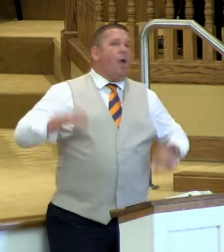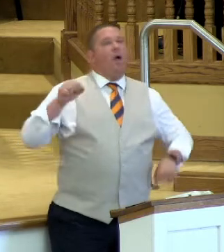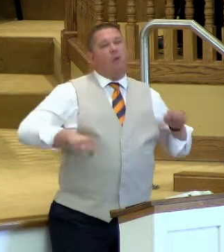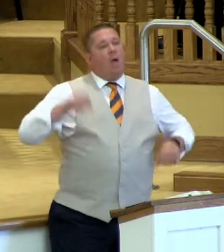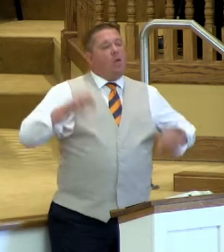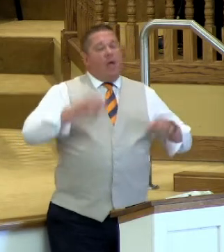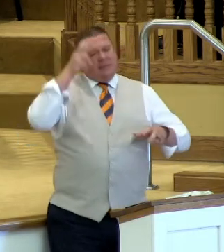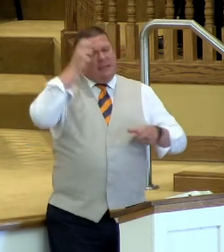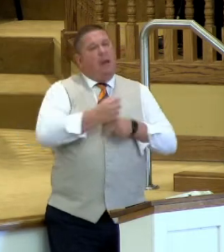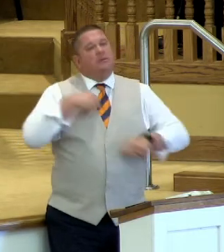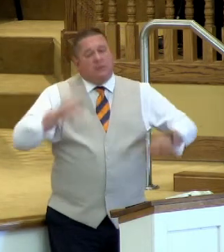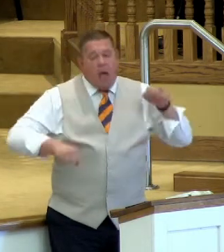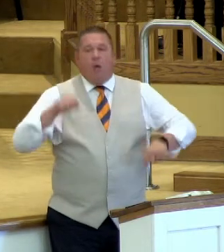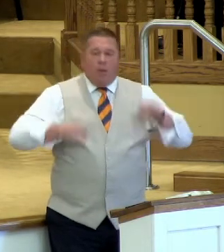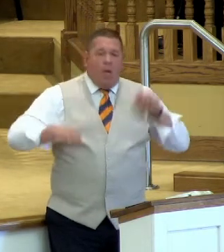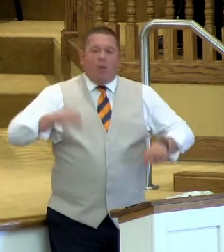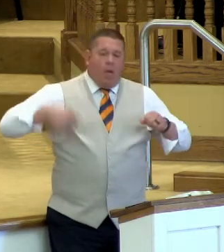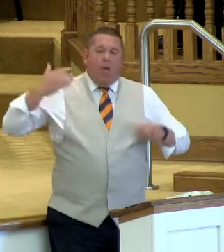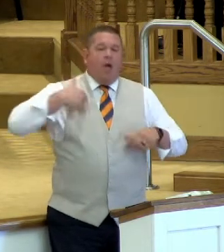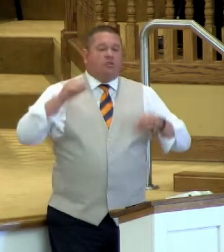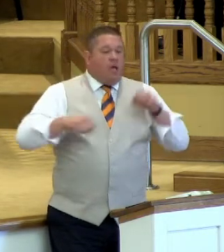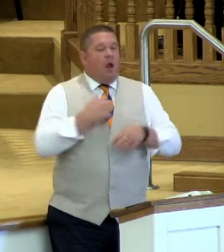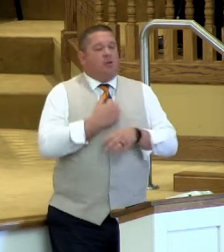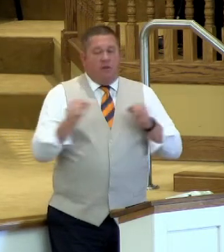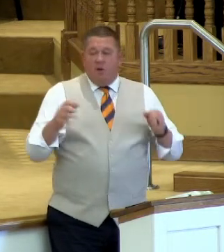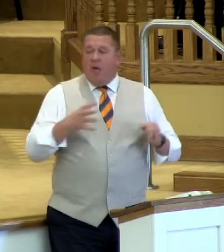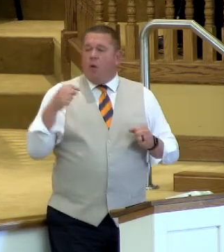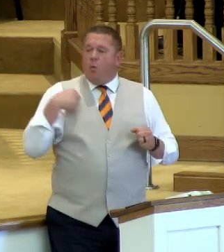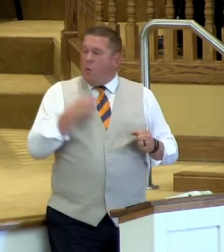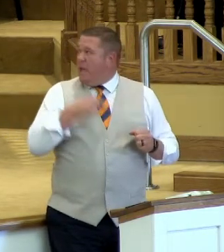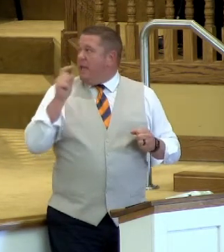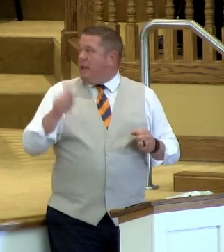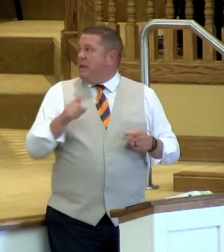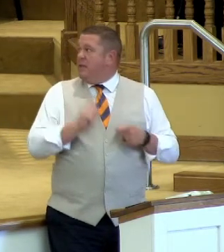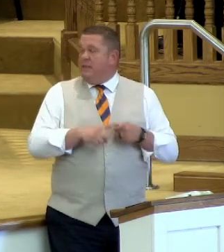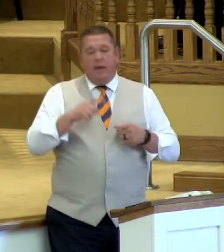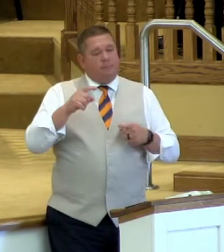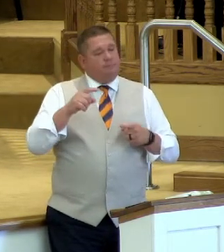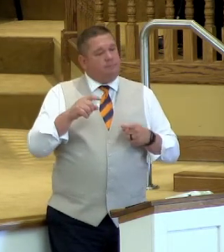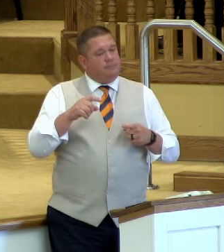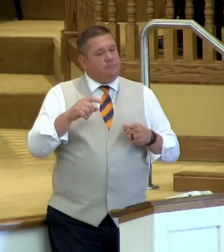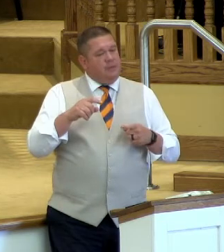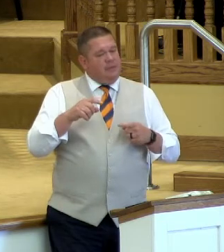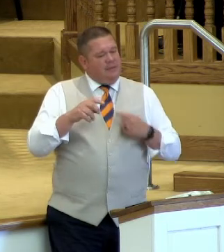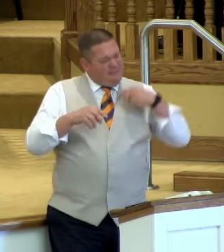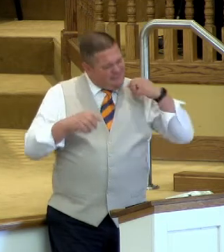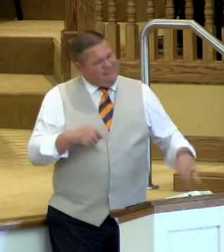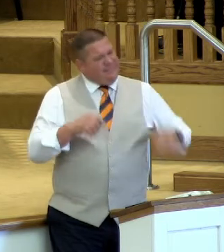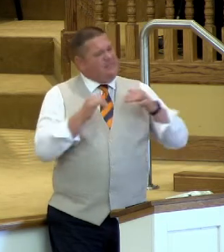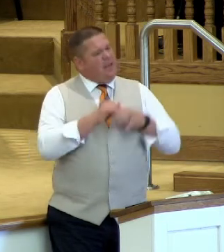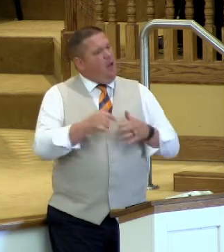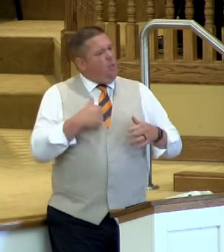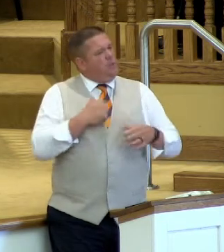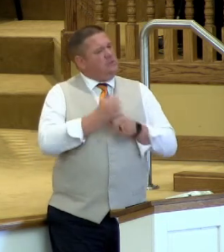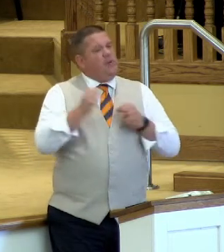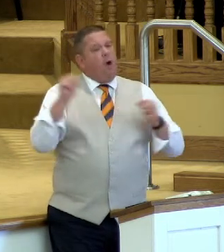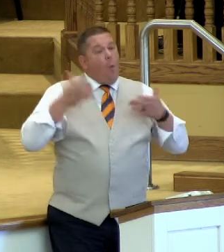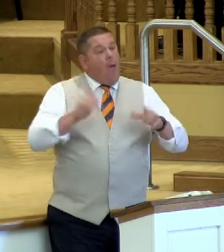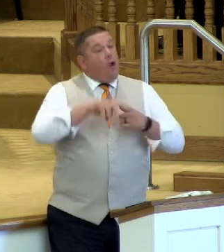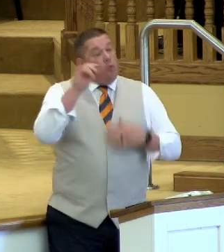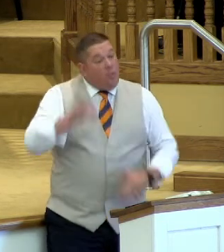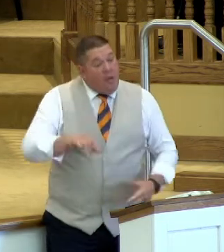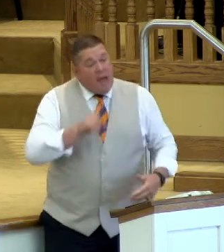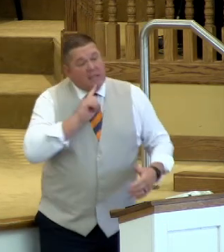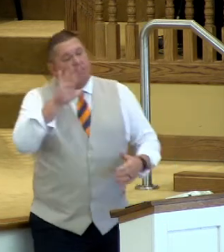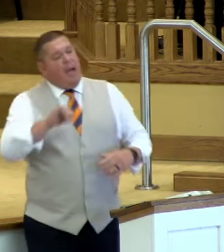Satan makes us doubt and doubt and doubt our salvation, and we need to figure out for ourselves that we're saved. And a way to do